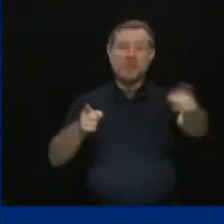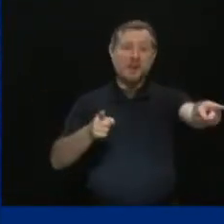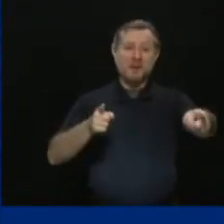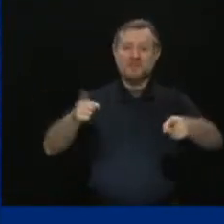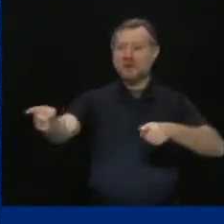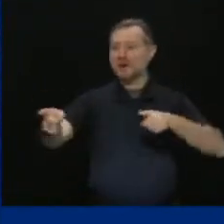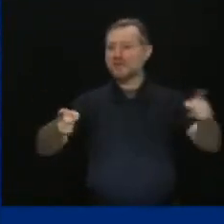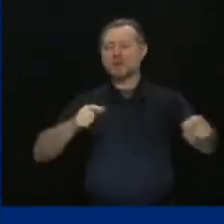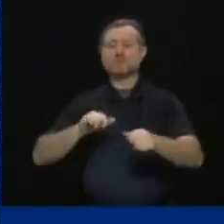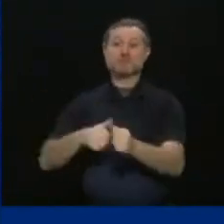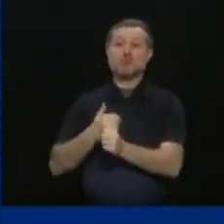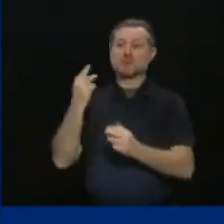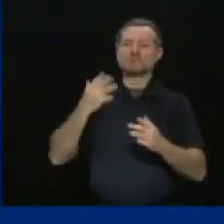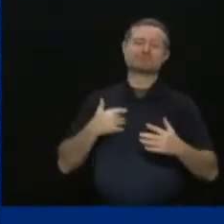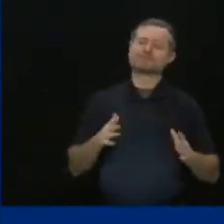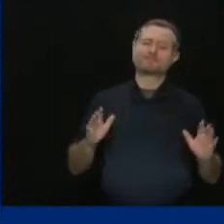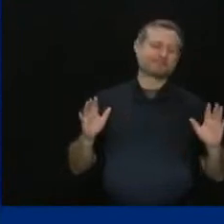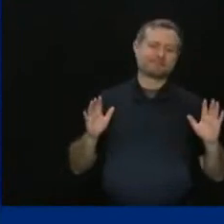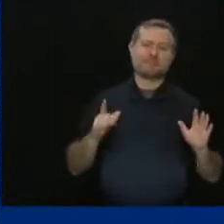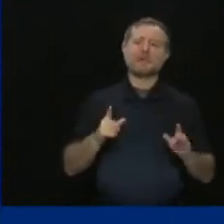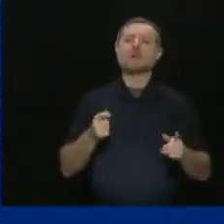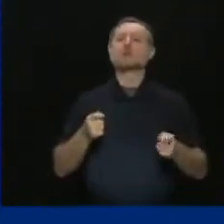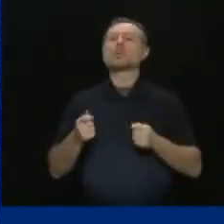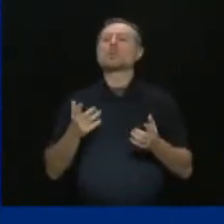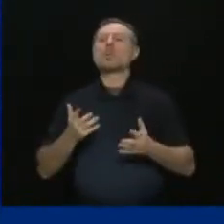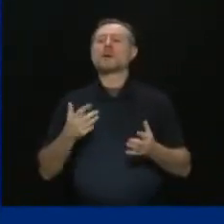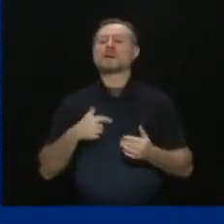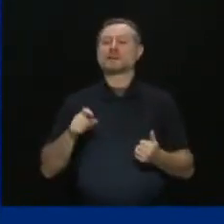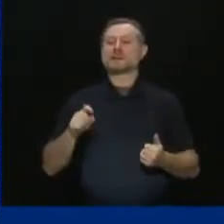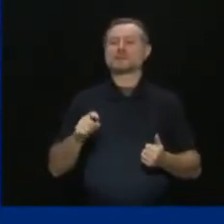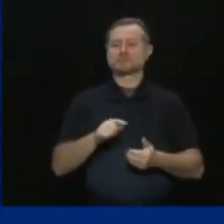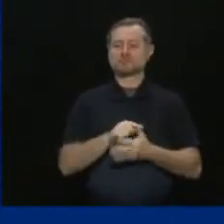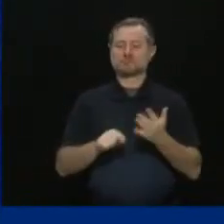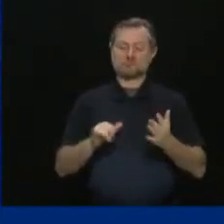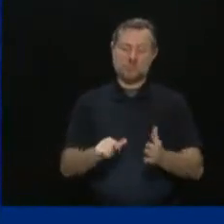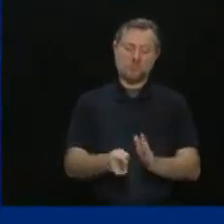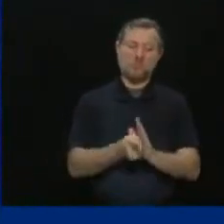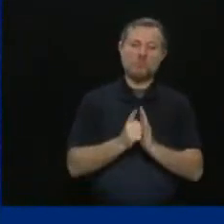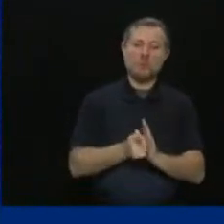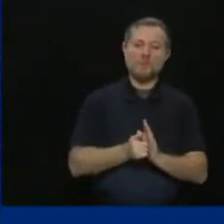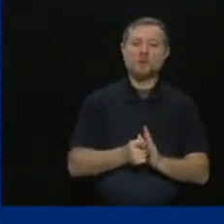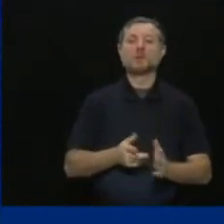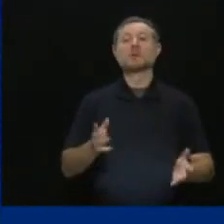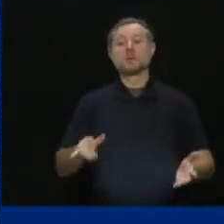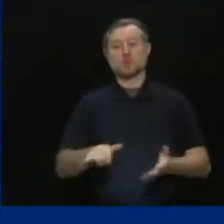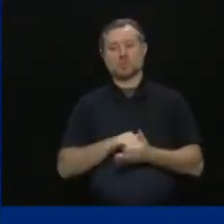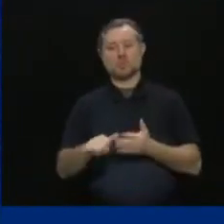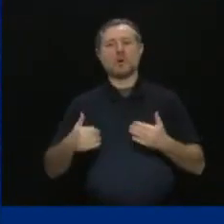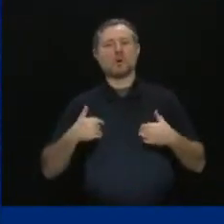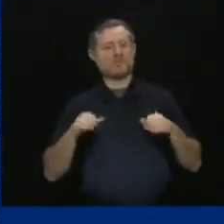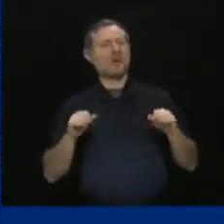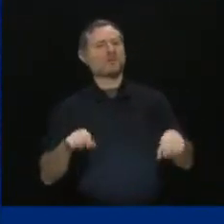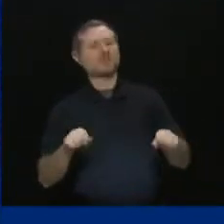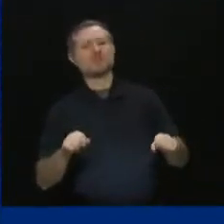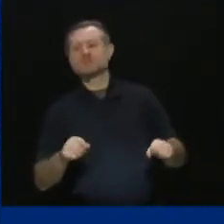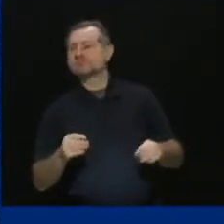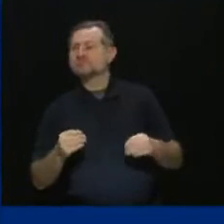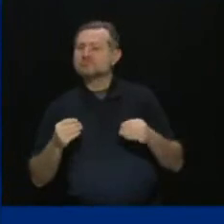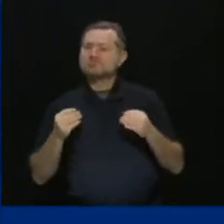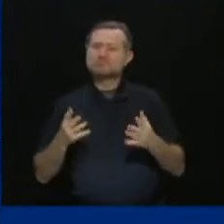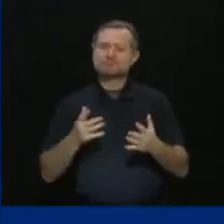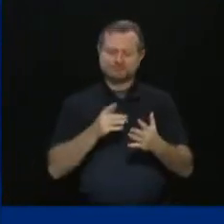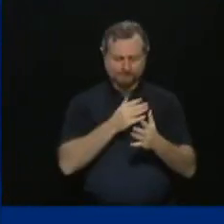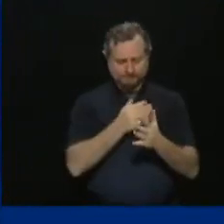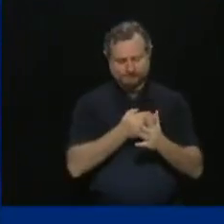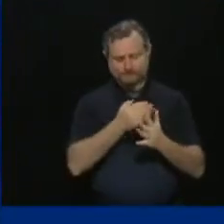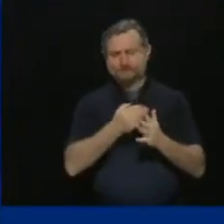what we're dealing with right here and right now. And when the state of New York has the ability to take steps that can just